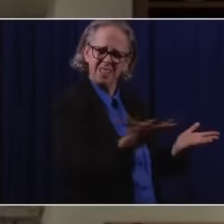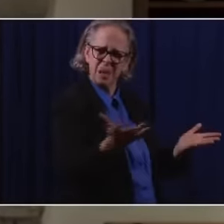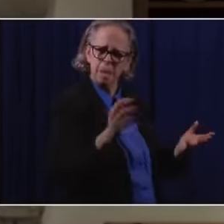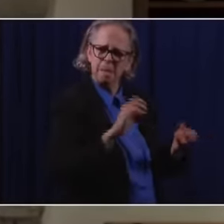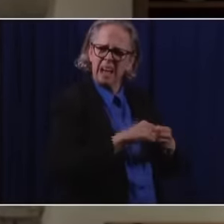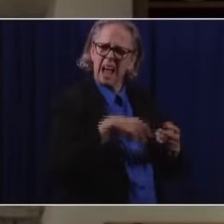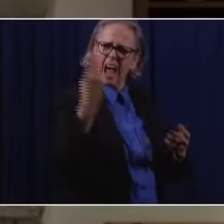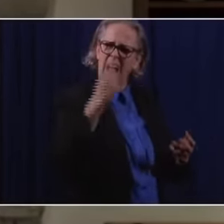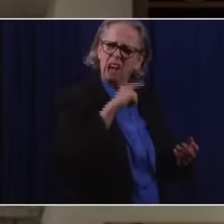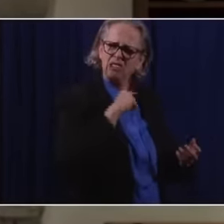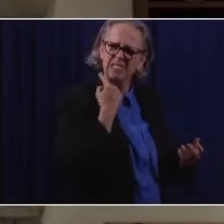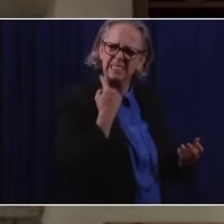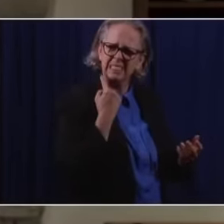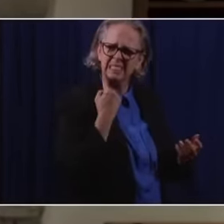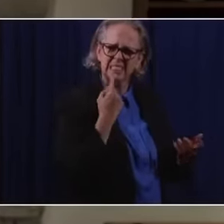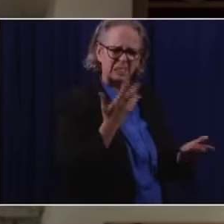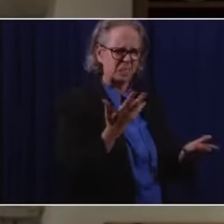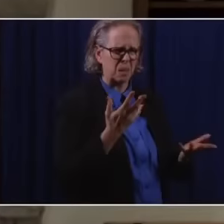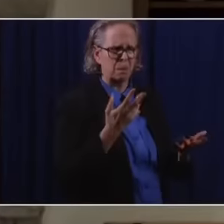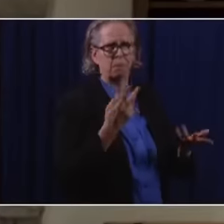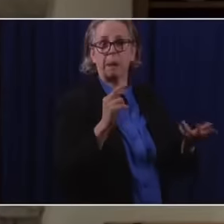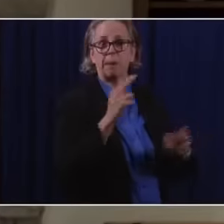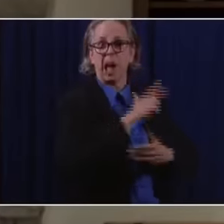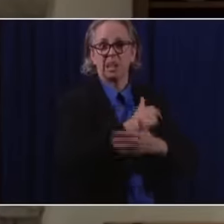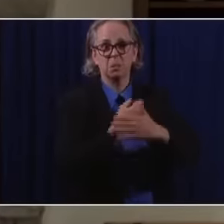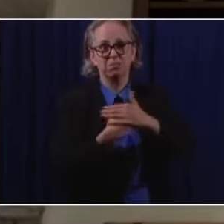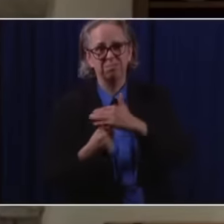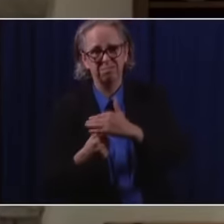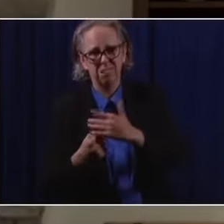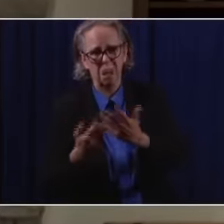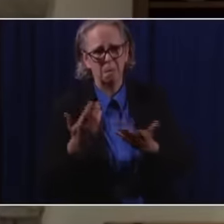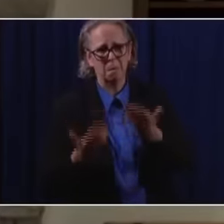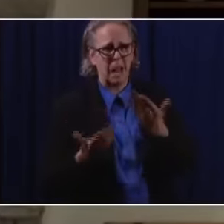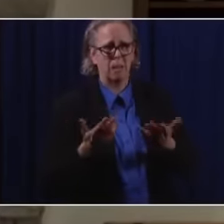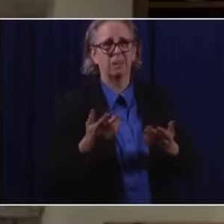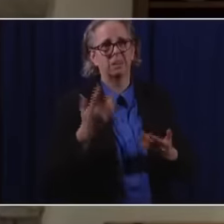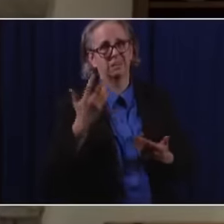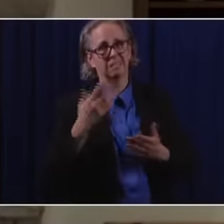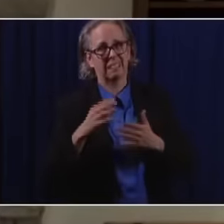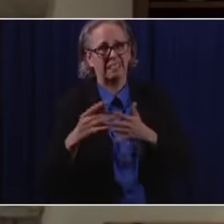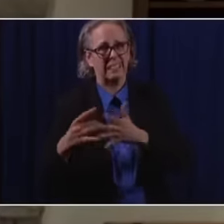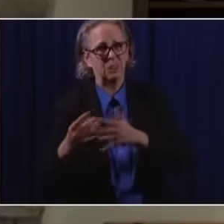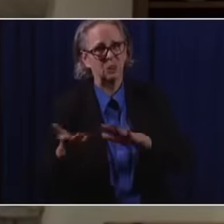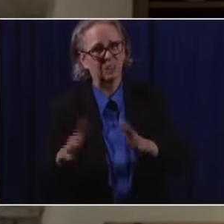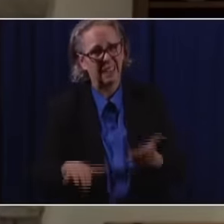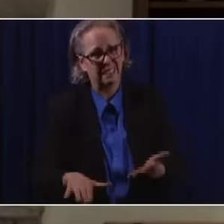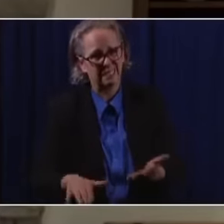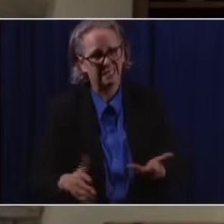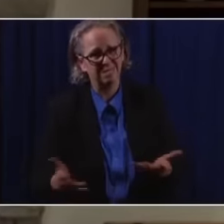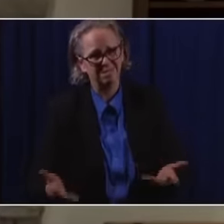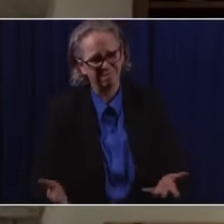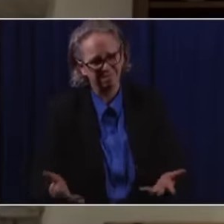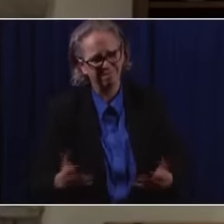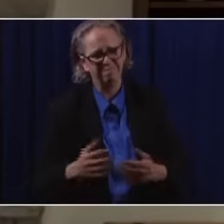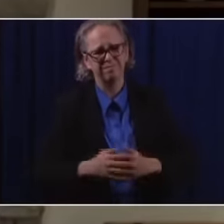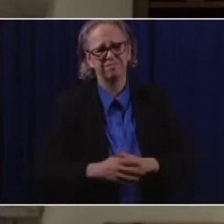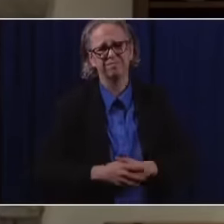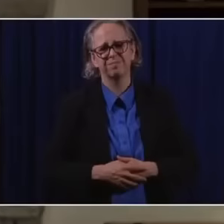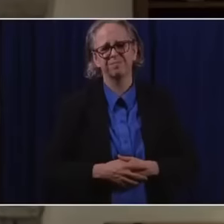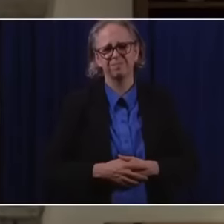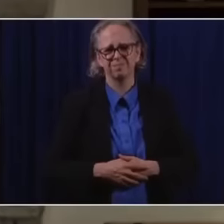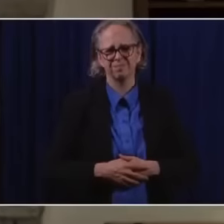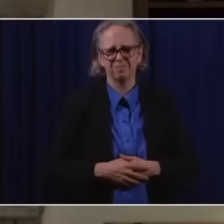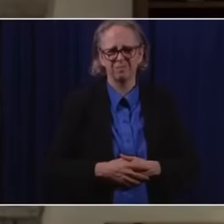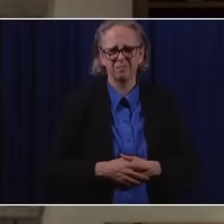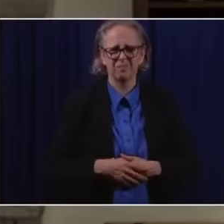up in a hospital, and the more likely they are to die. So, it doesn't mean that the 50% that in